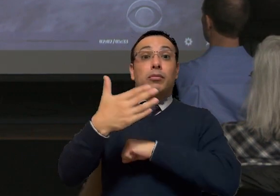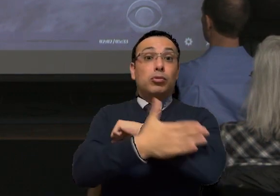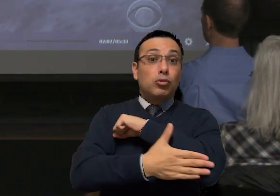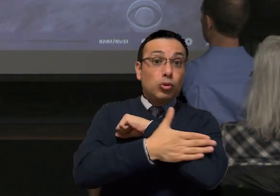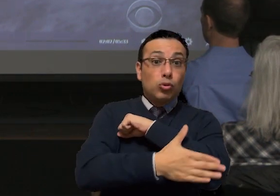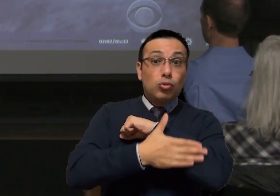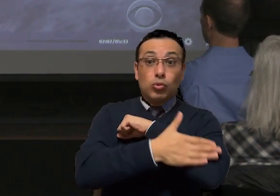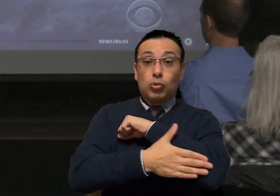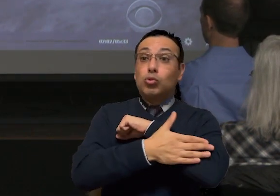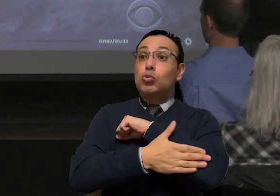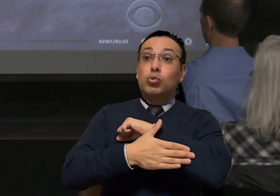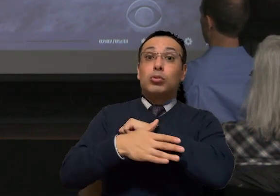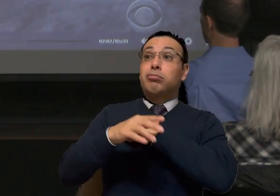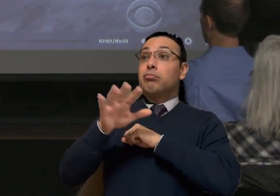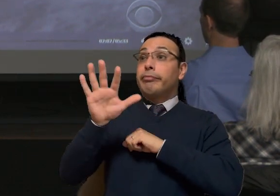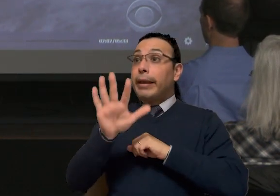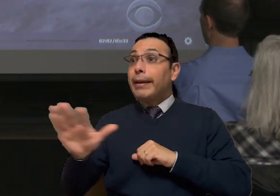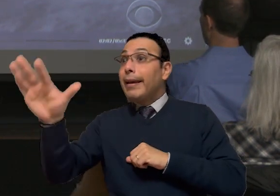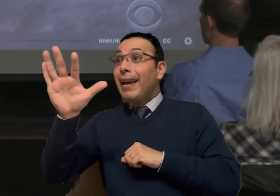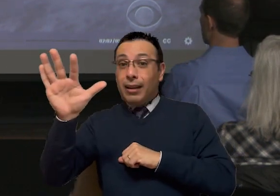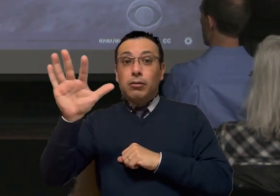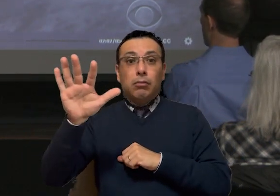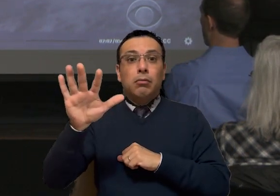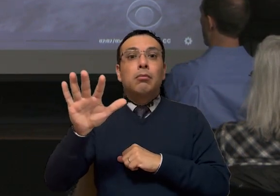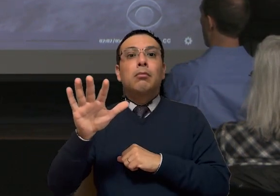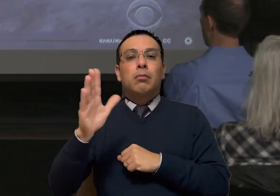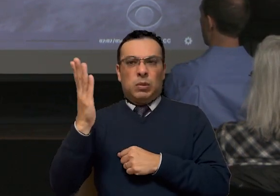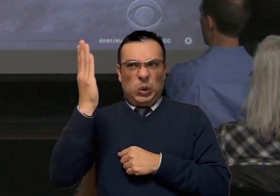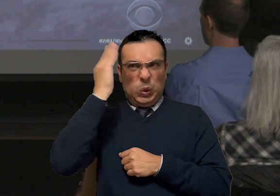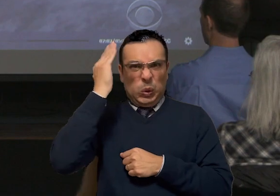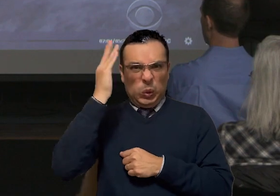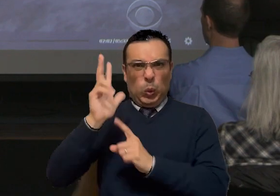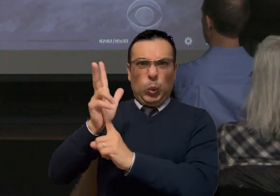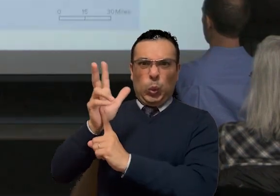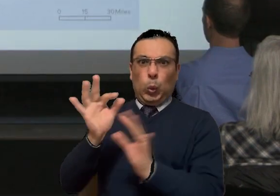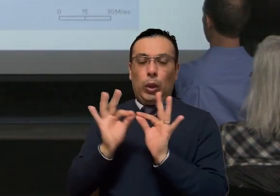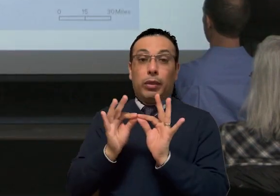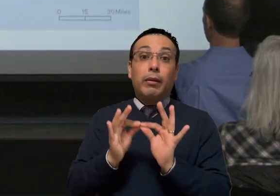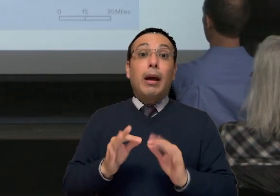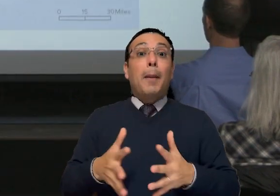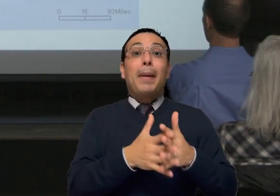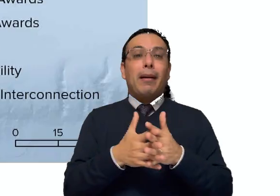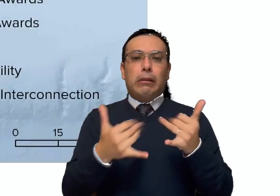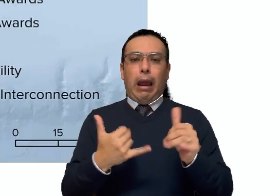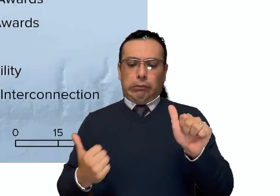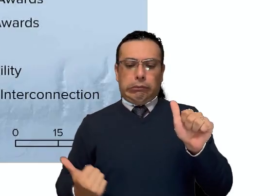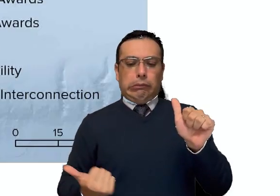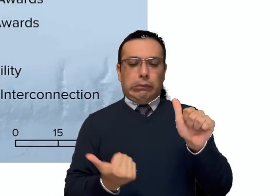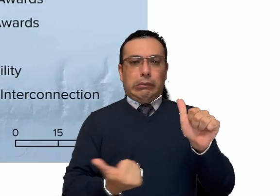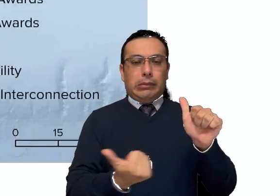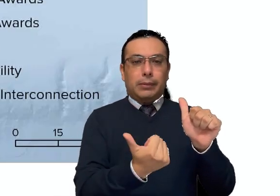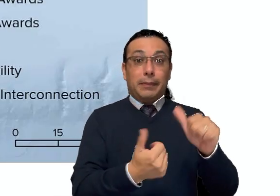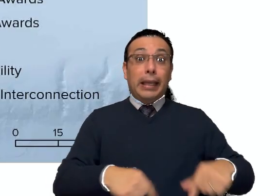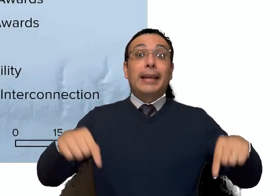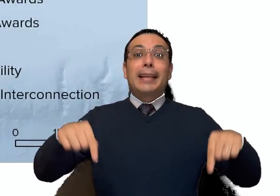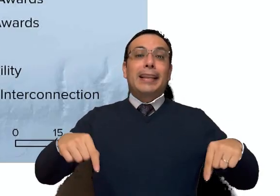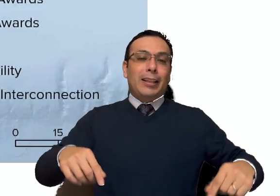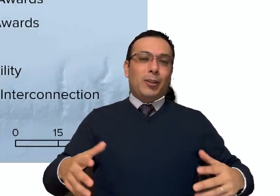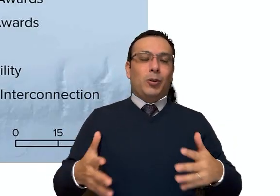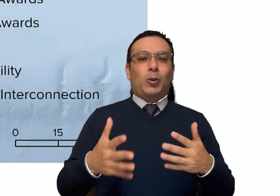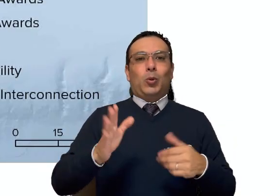nations got the memo and America is catching up. And here we are here in New